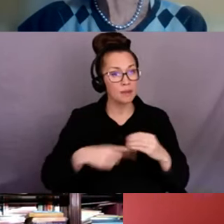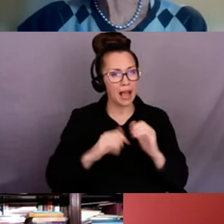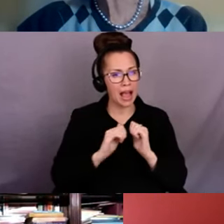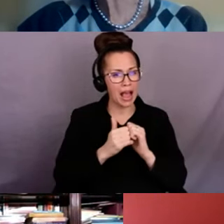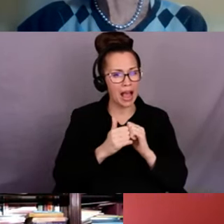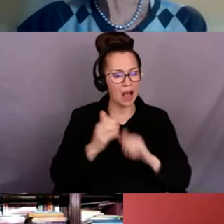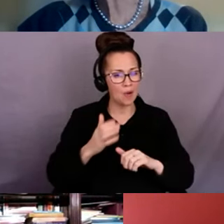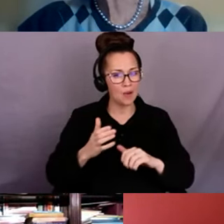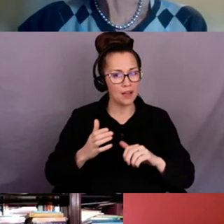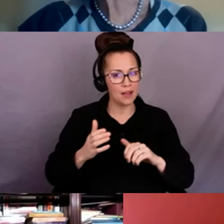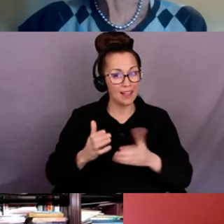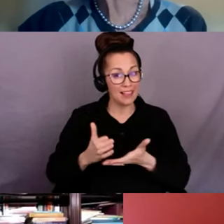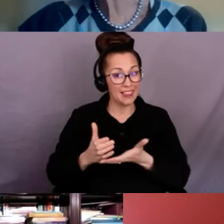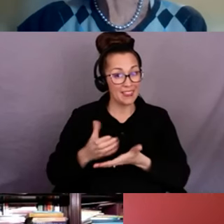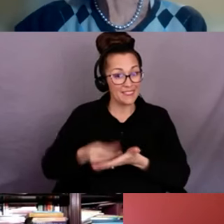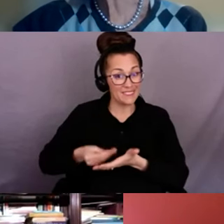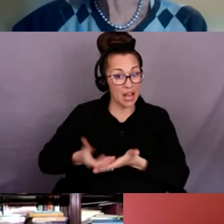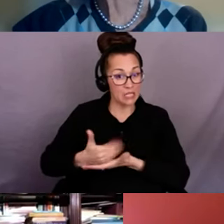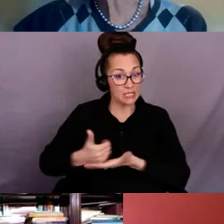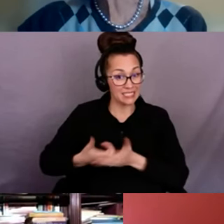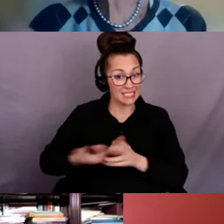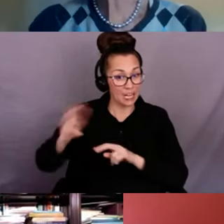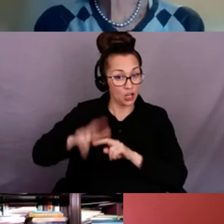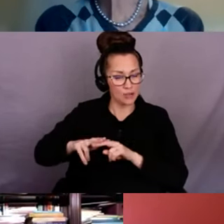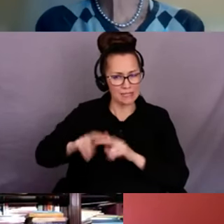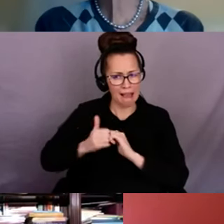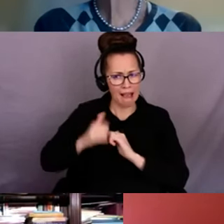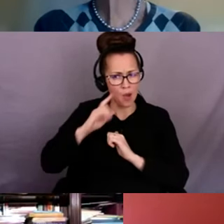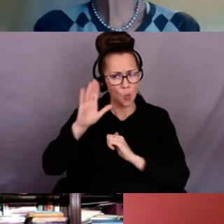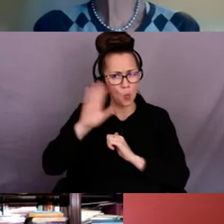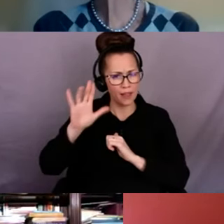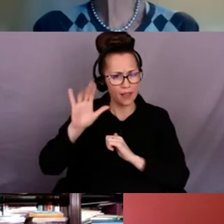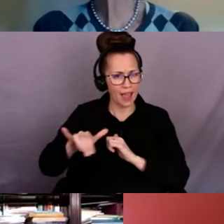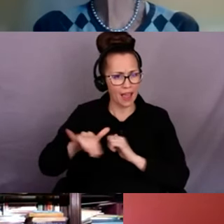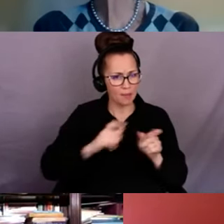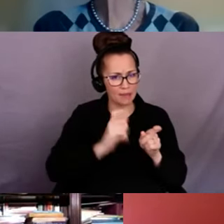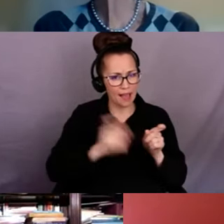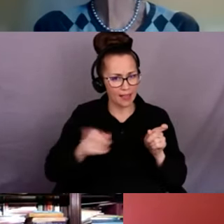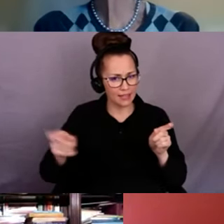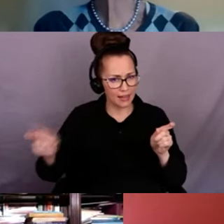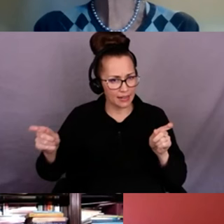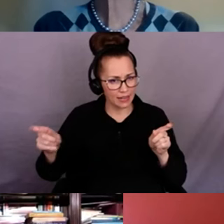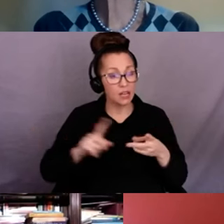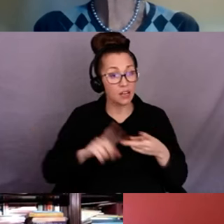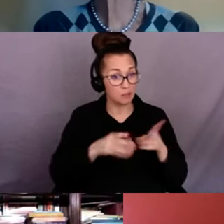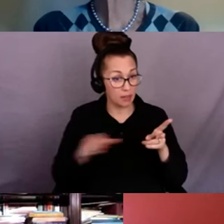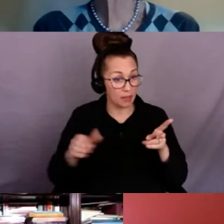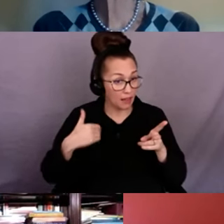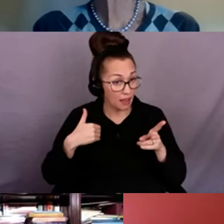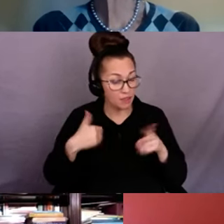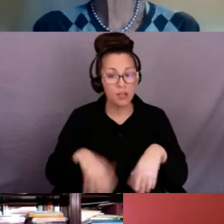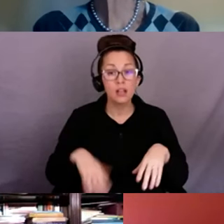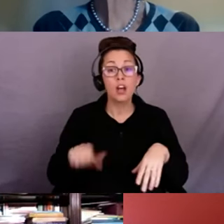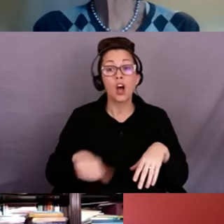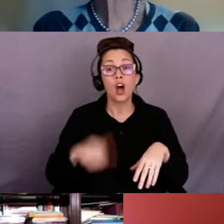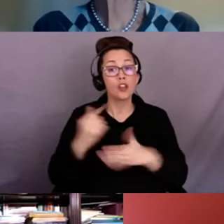of funds that's anticipated for OPWDD, how that will be allocated, and if there's a plan. And I'll say also other questions that are coming up are